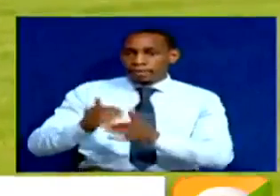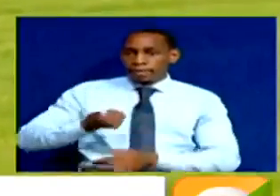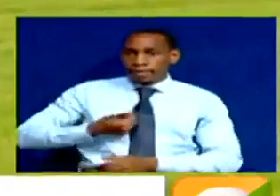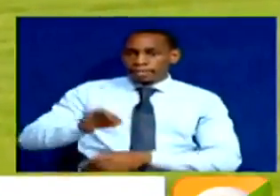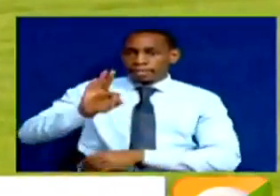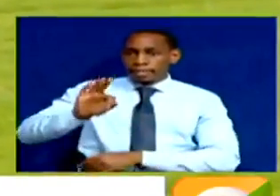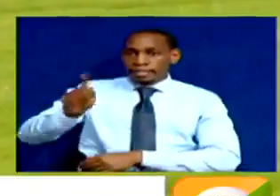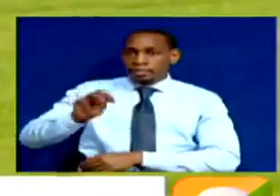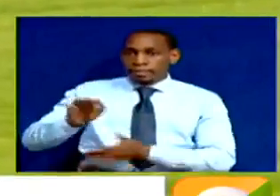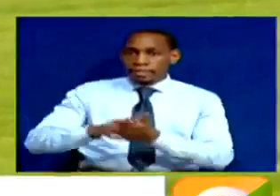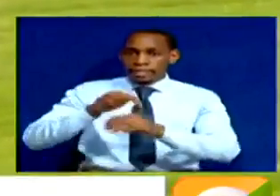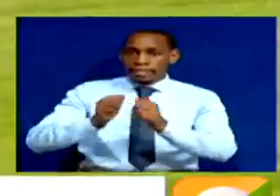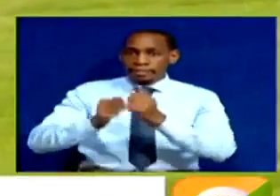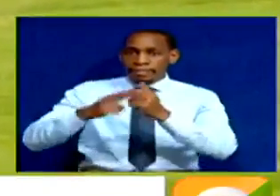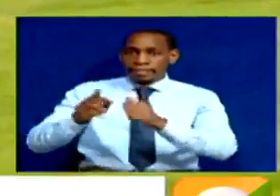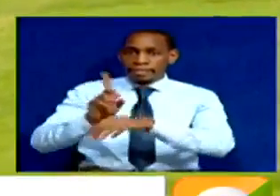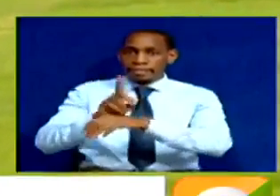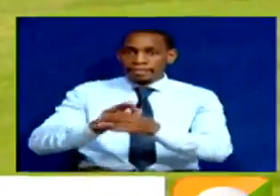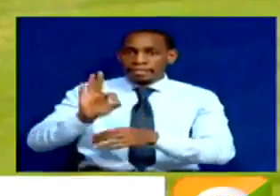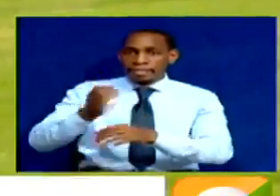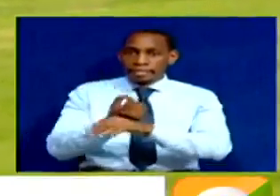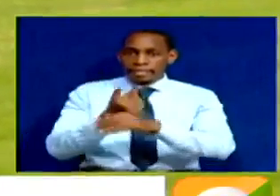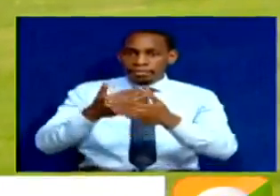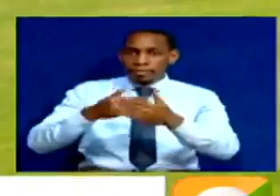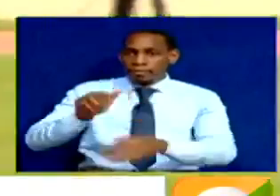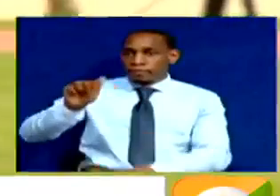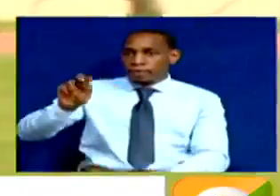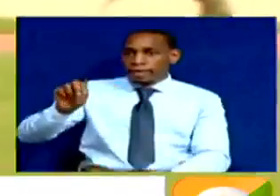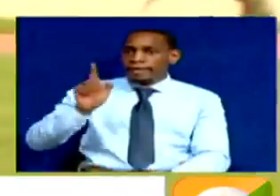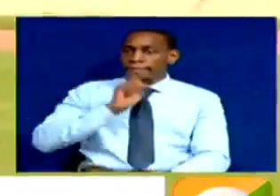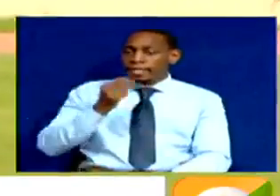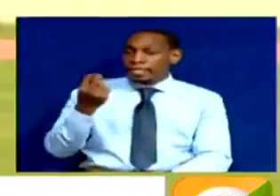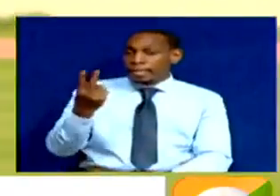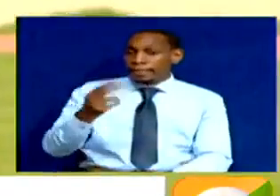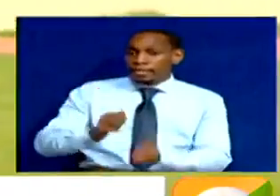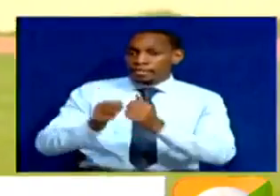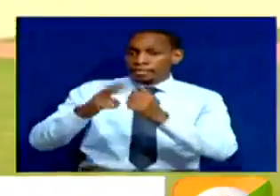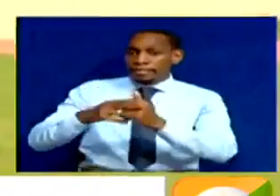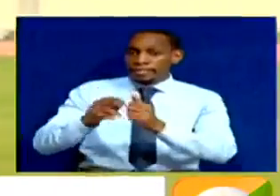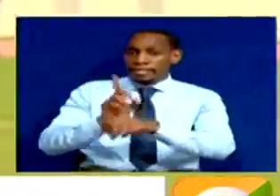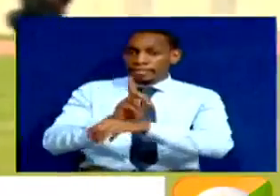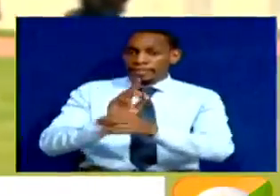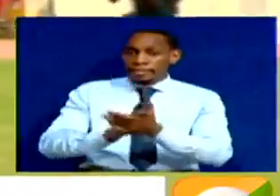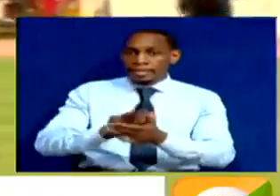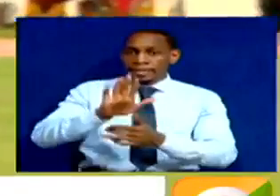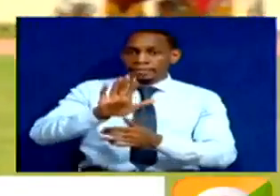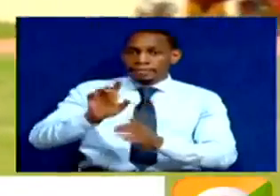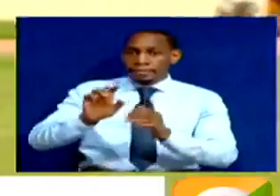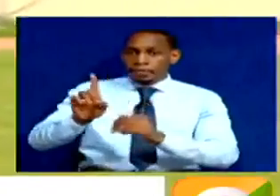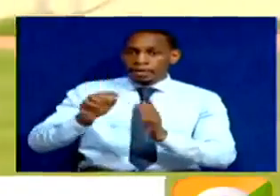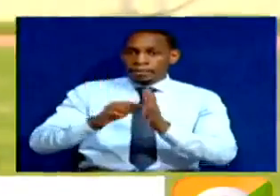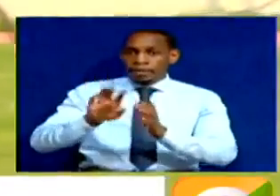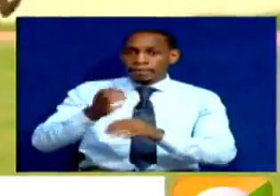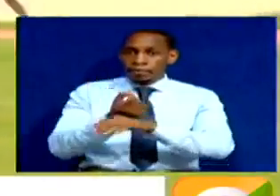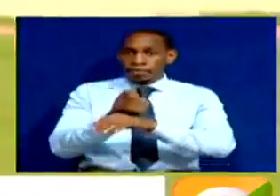after clocking 17 minutes, 3 seconds ahead of Anne Wanjira, who finished second in 17 minutes, 51.4